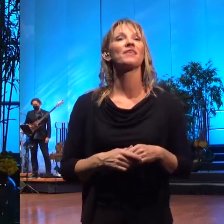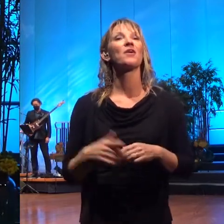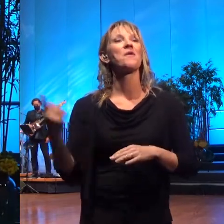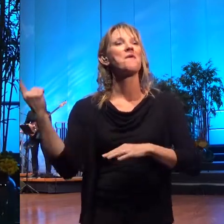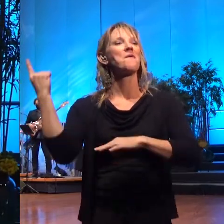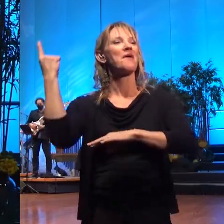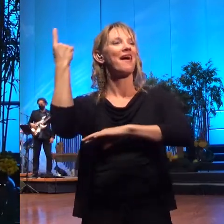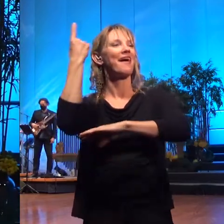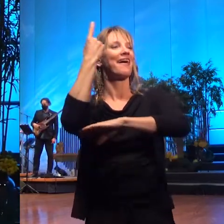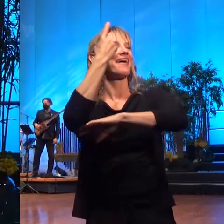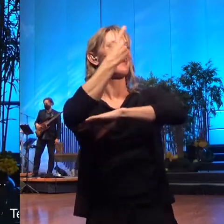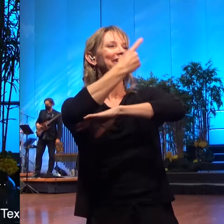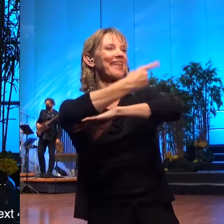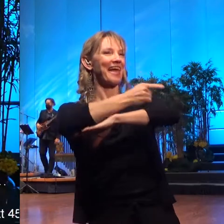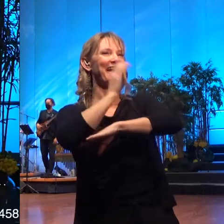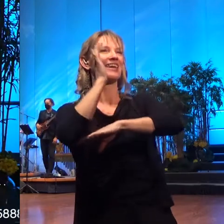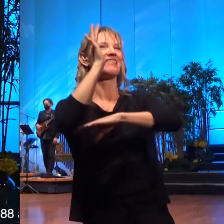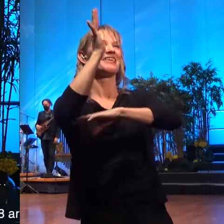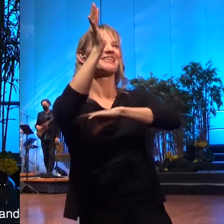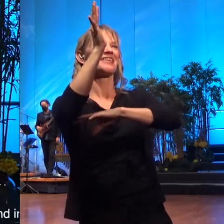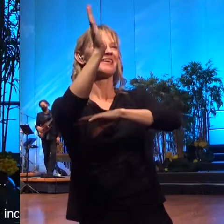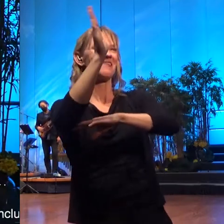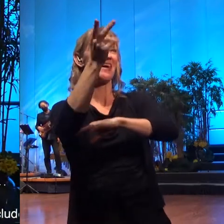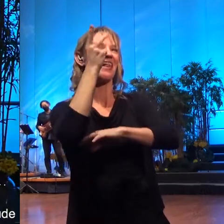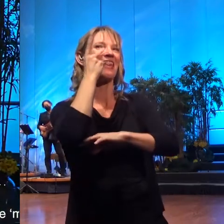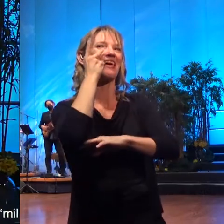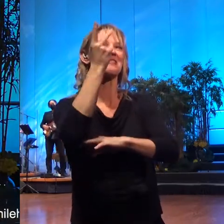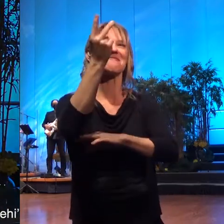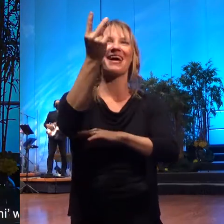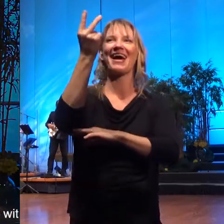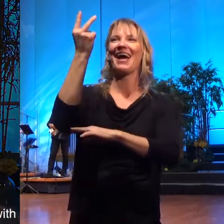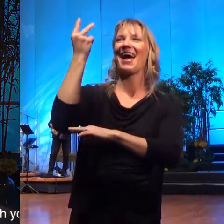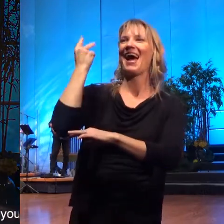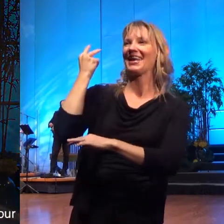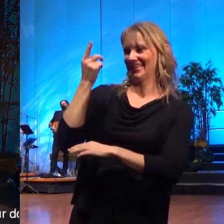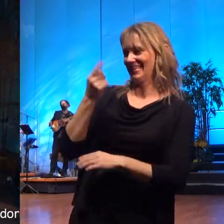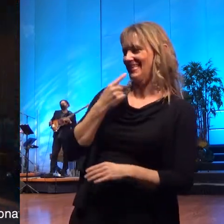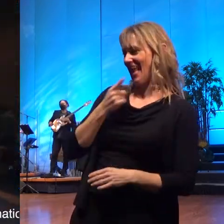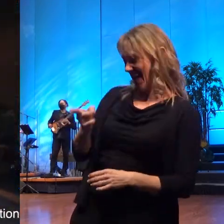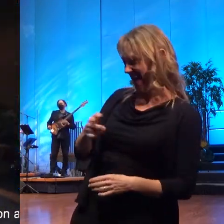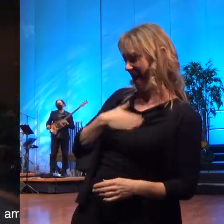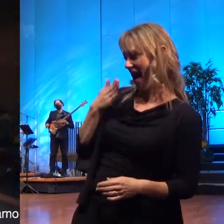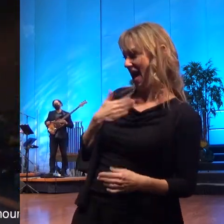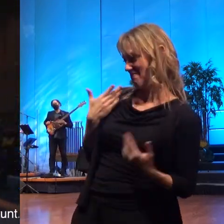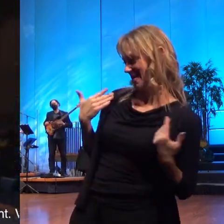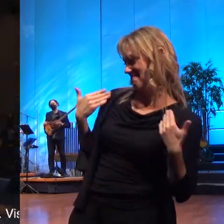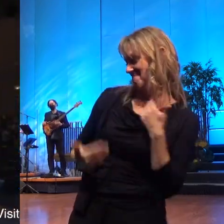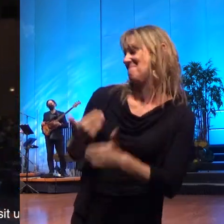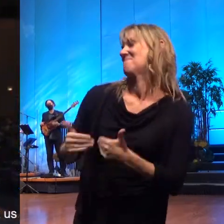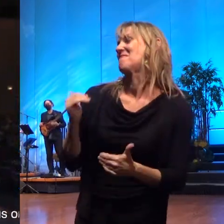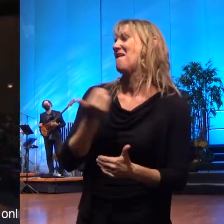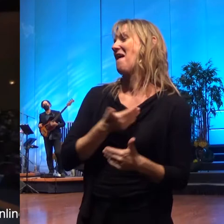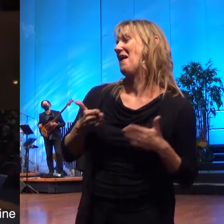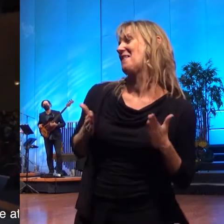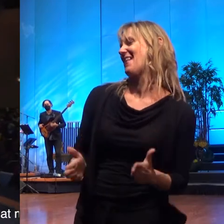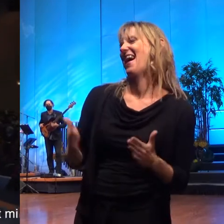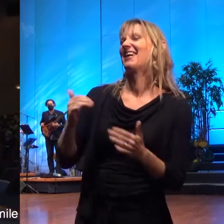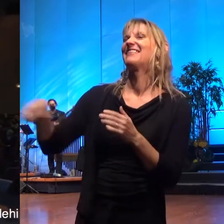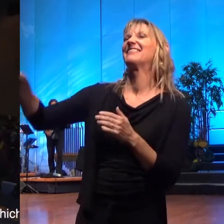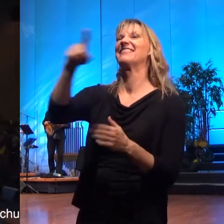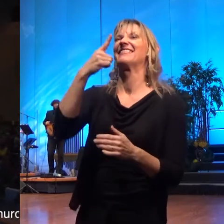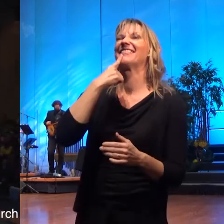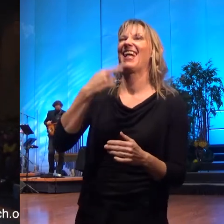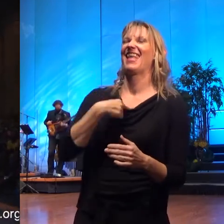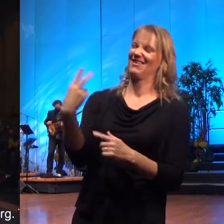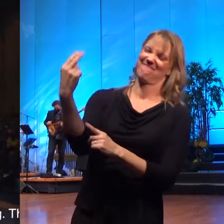One day, we'll be looking back on this and we'll say, aren't you happy that we did it our way? Everyone we knew was